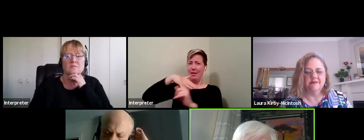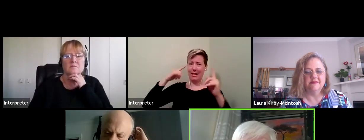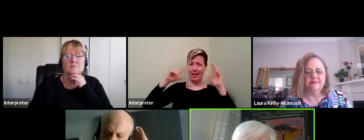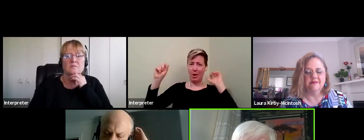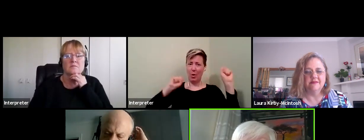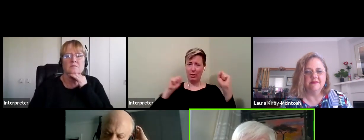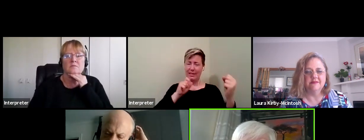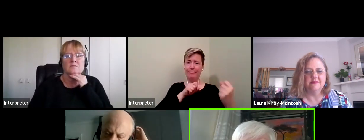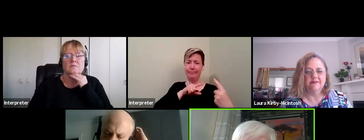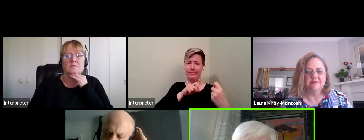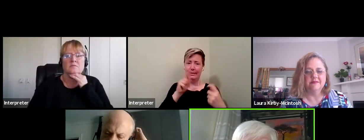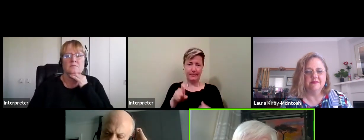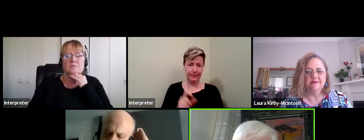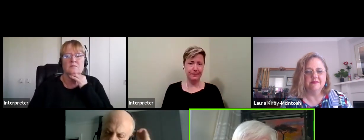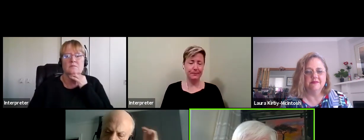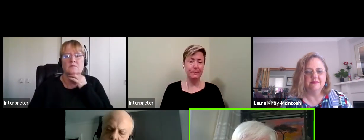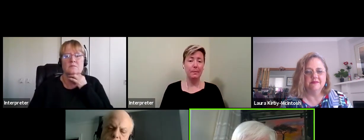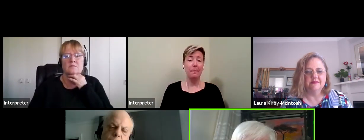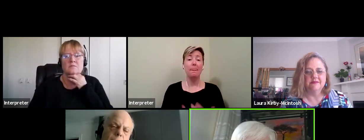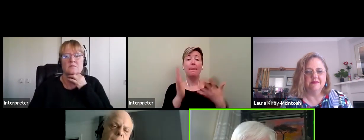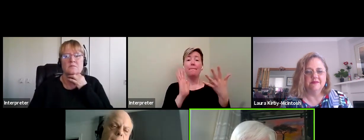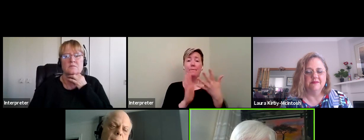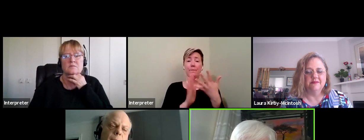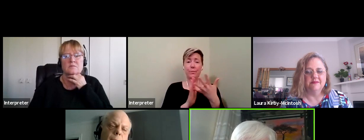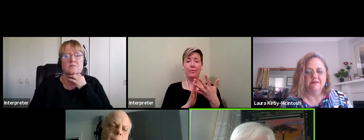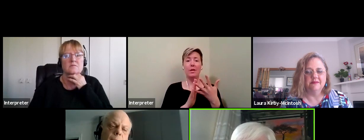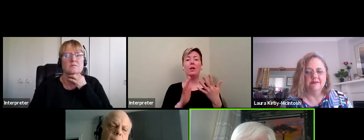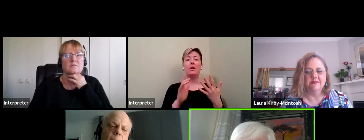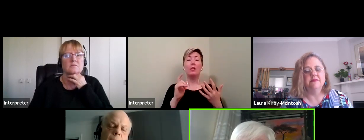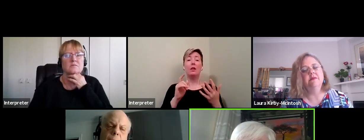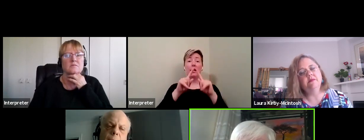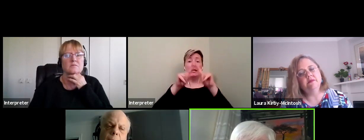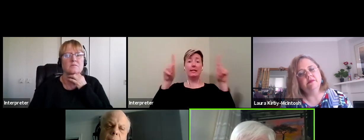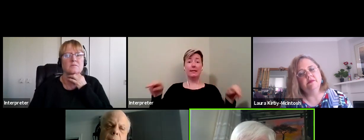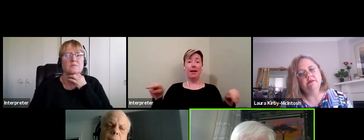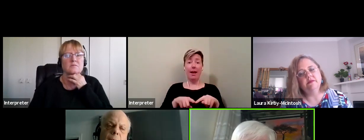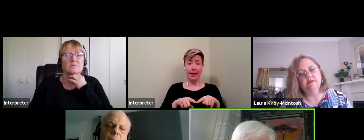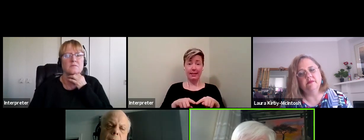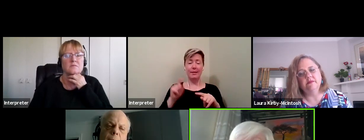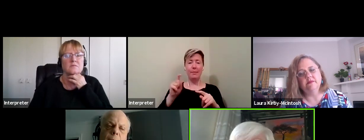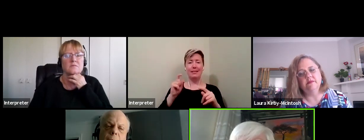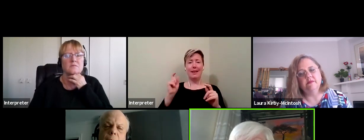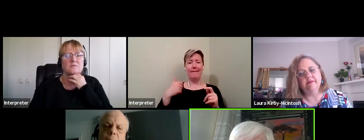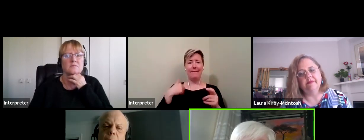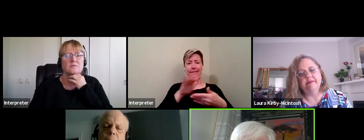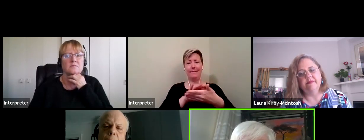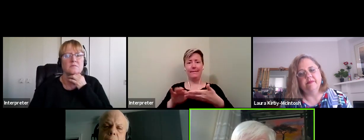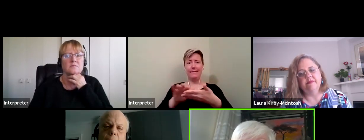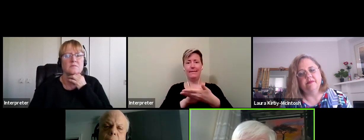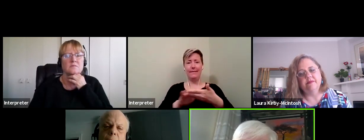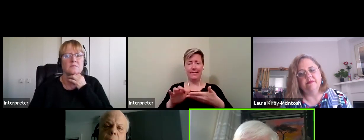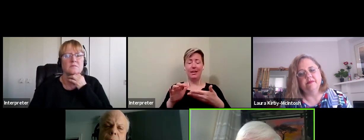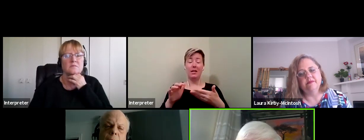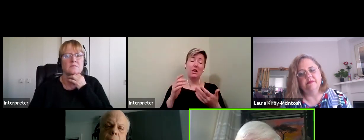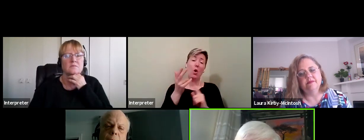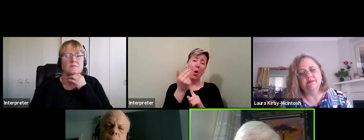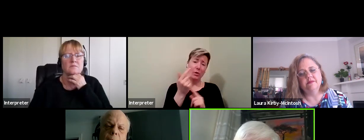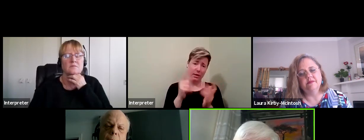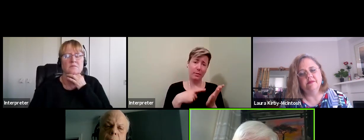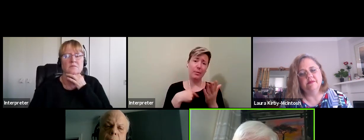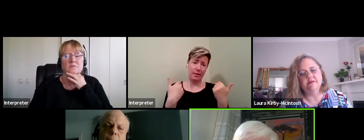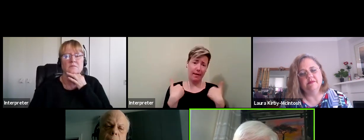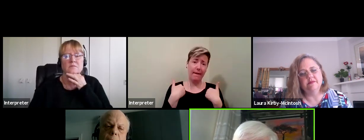I'd recommend is make sure that there's tactile signage. So again, if you're moving into a hotel, for example, this may already be provided, and you want to make